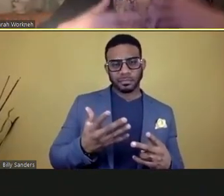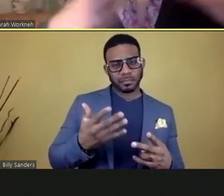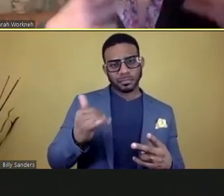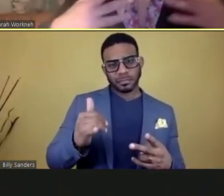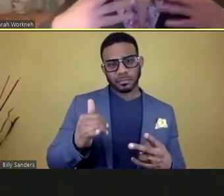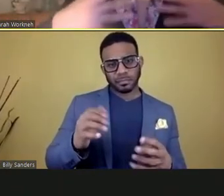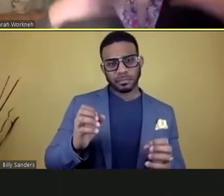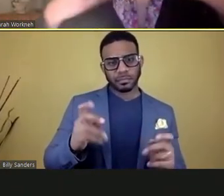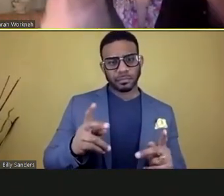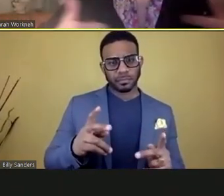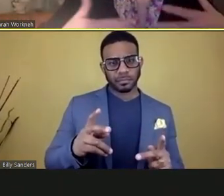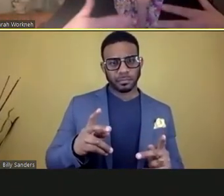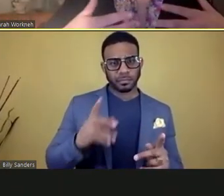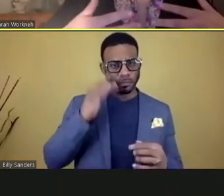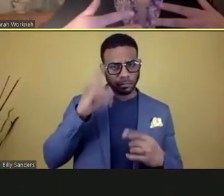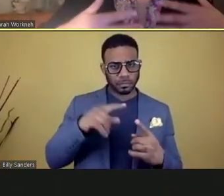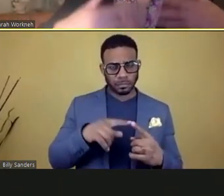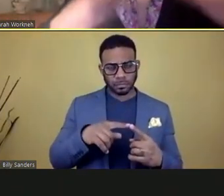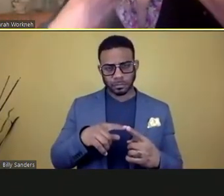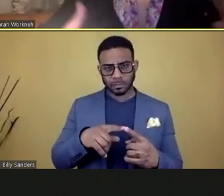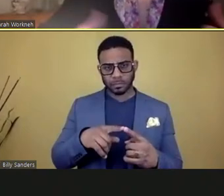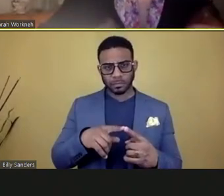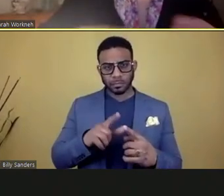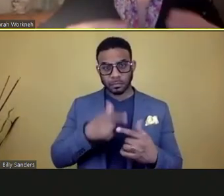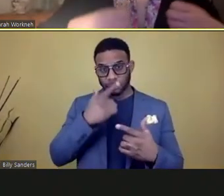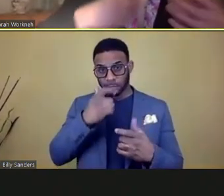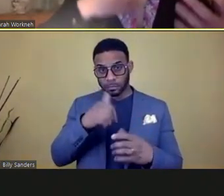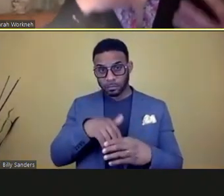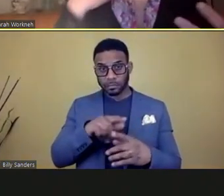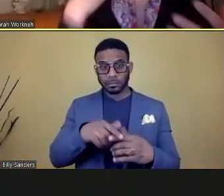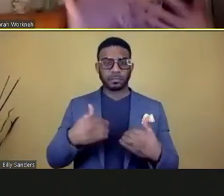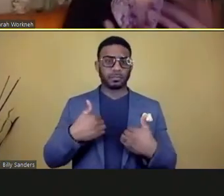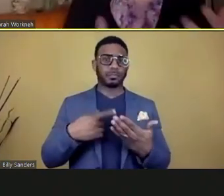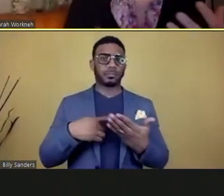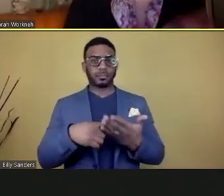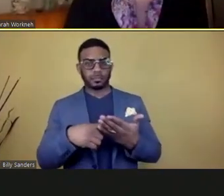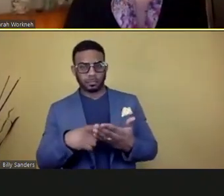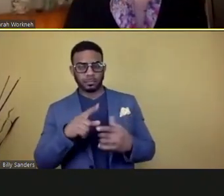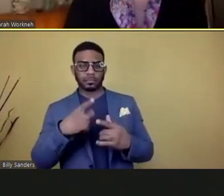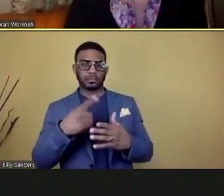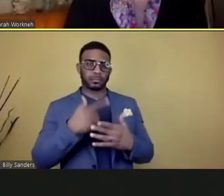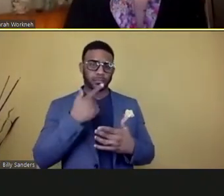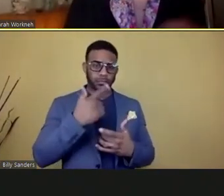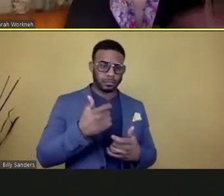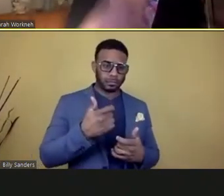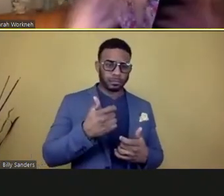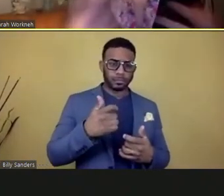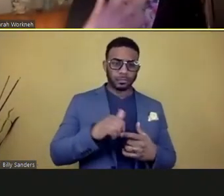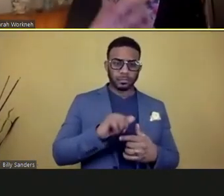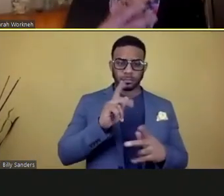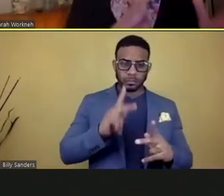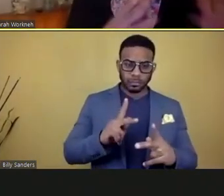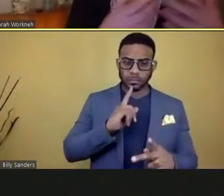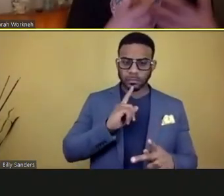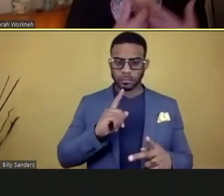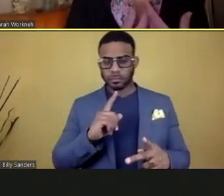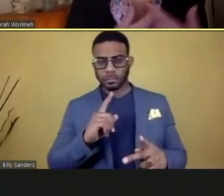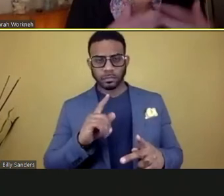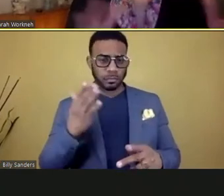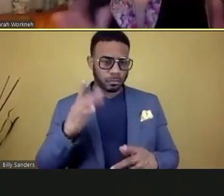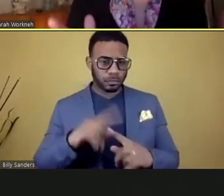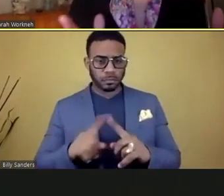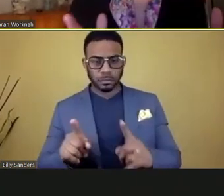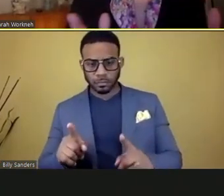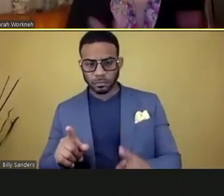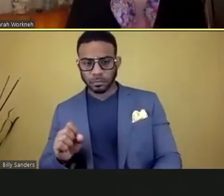It's the opportunity to think about what you are interested in, to have conversations about what you're interested in with other people that are